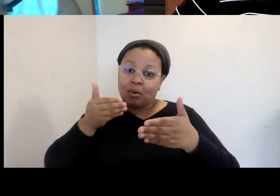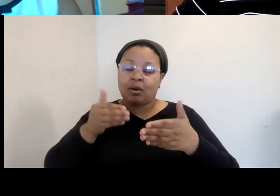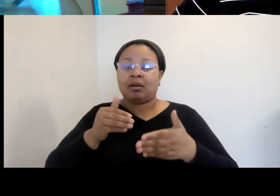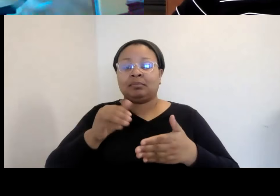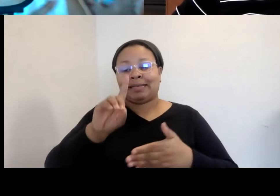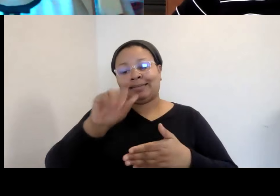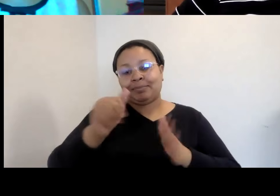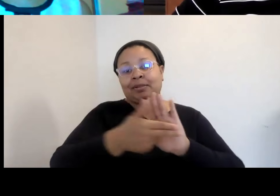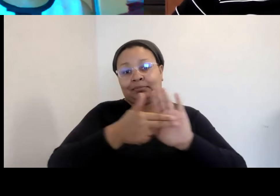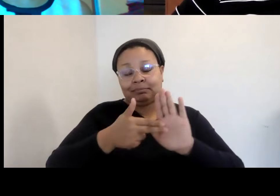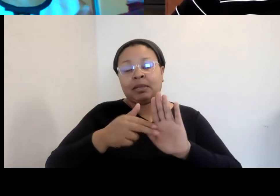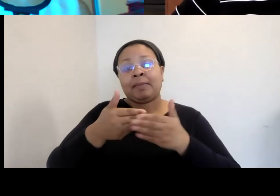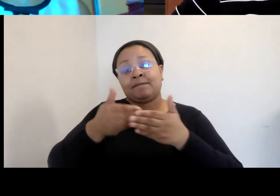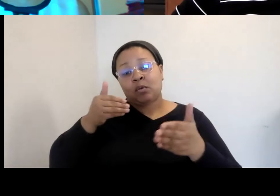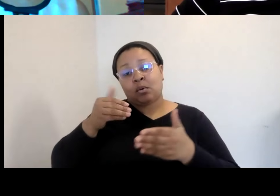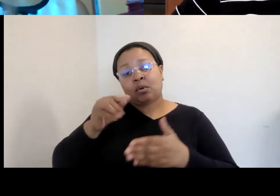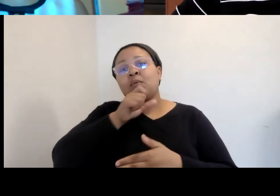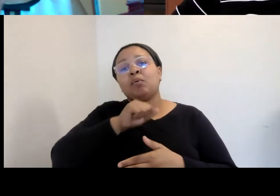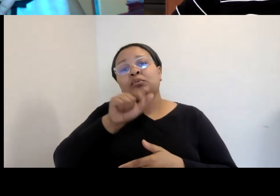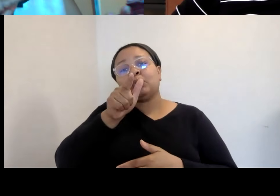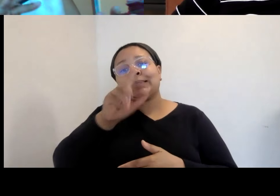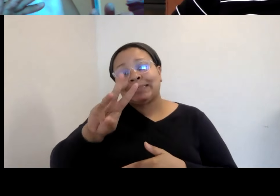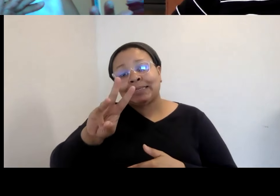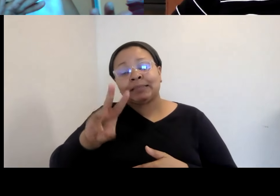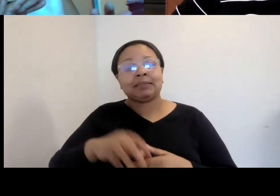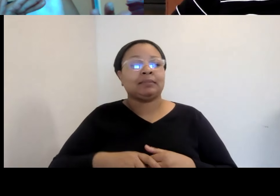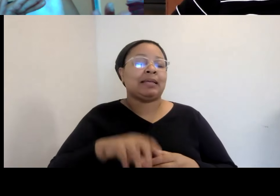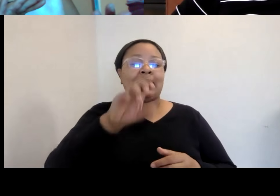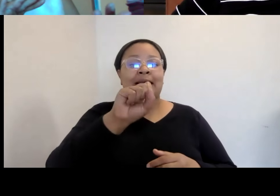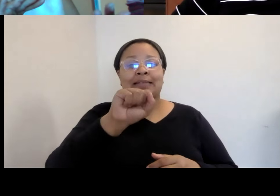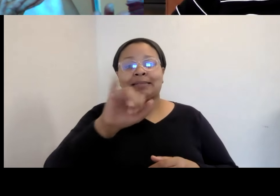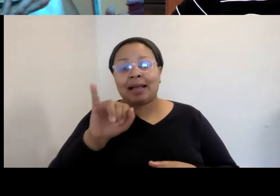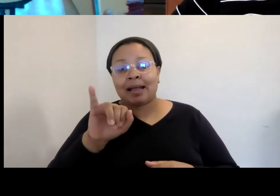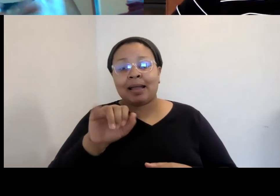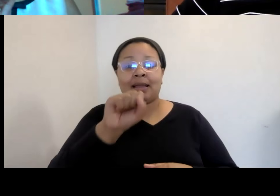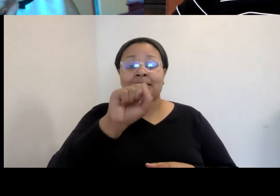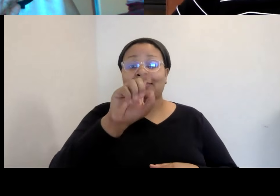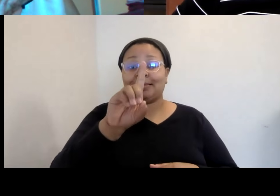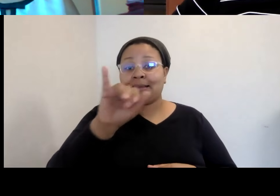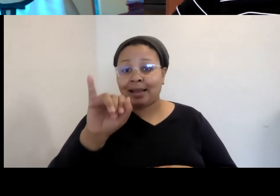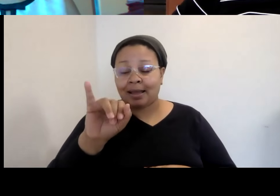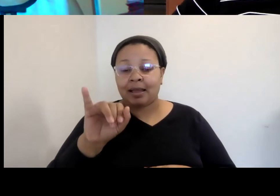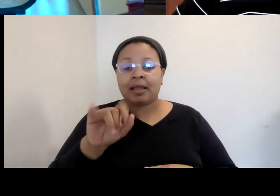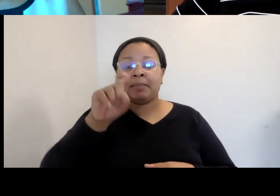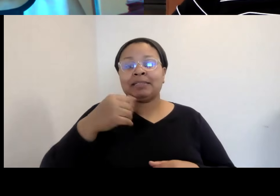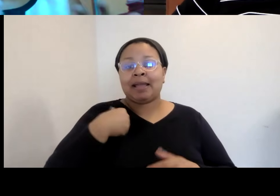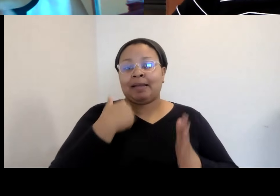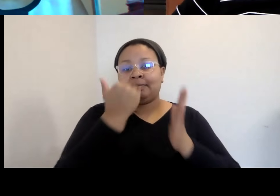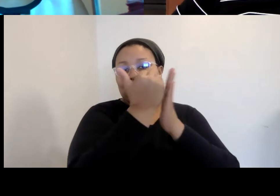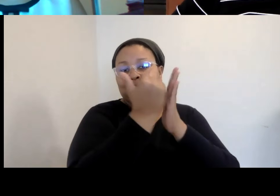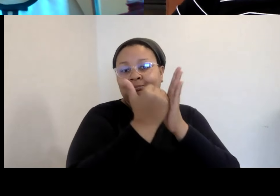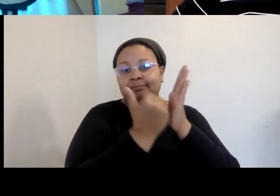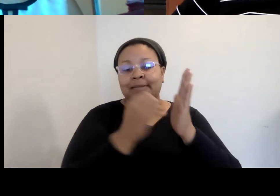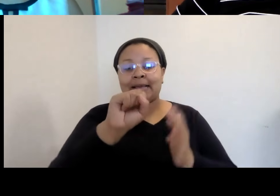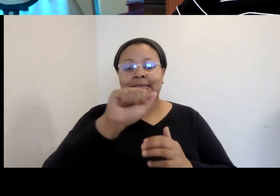one of those three: receiving SSI or SSDI, have a condition listed under SSA's Blue Book or